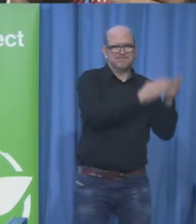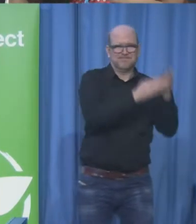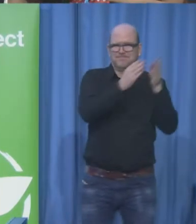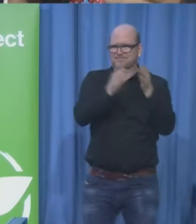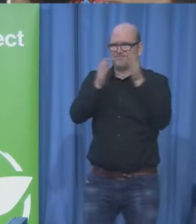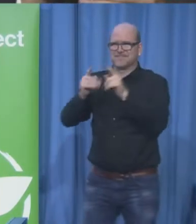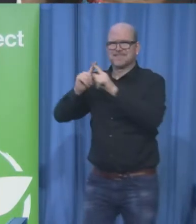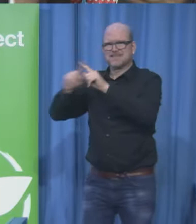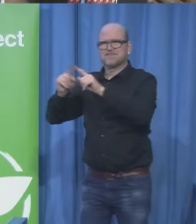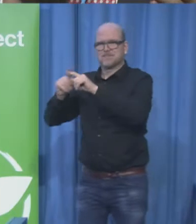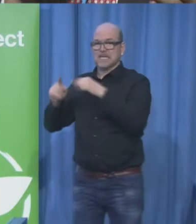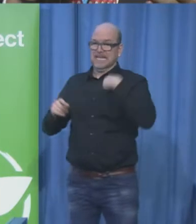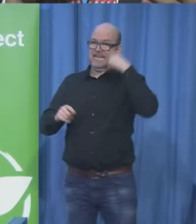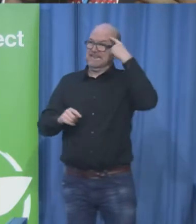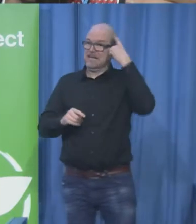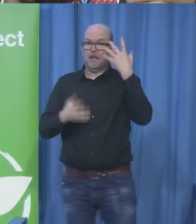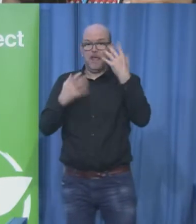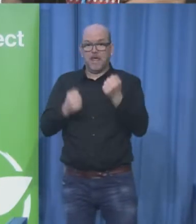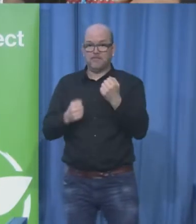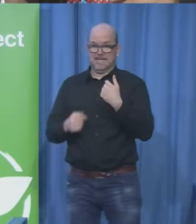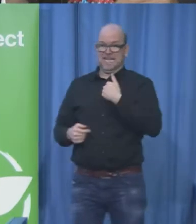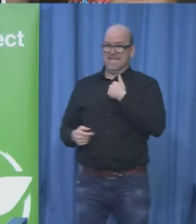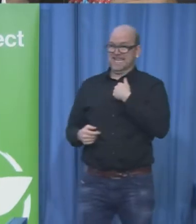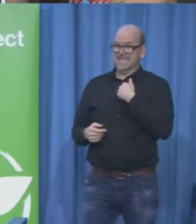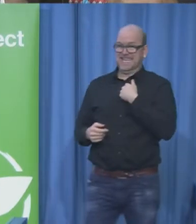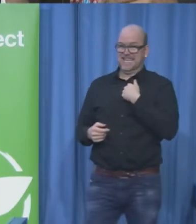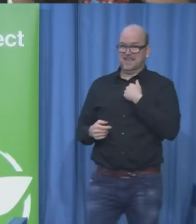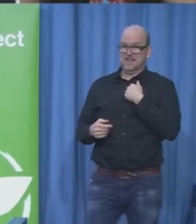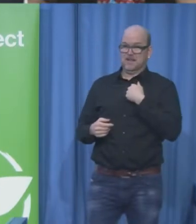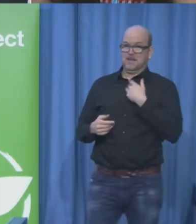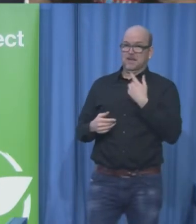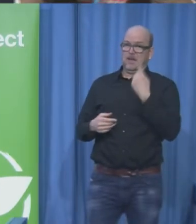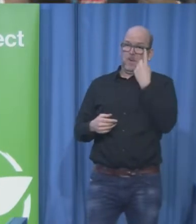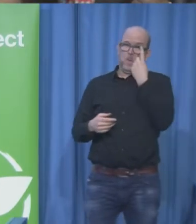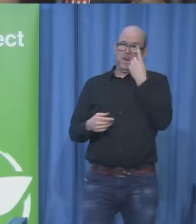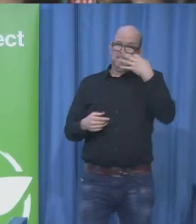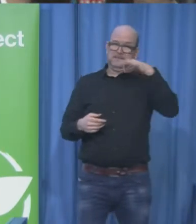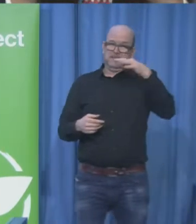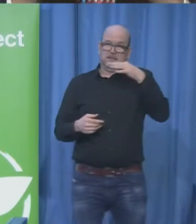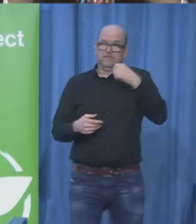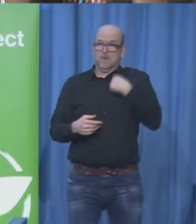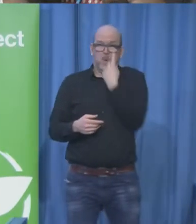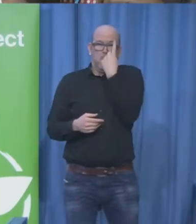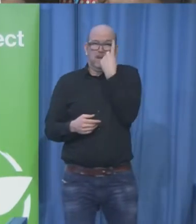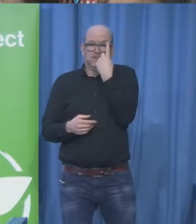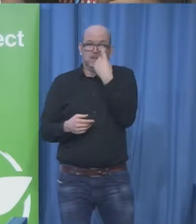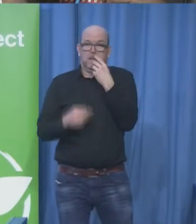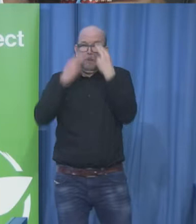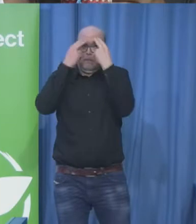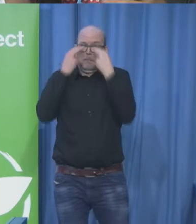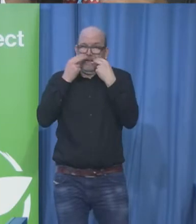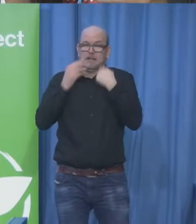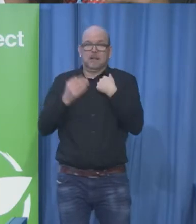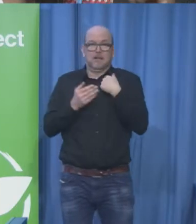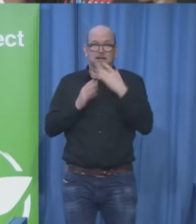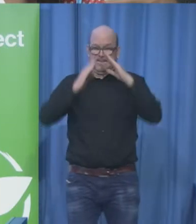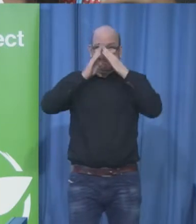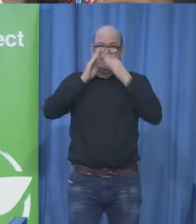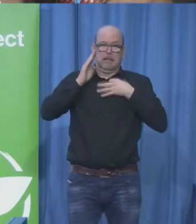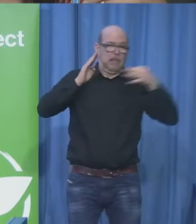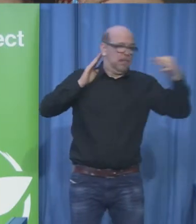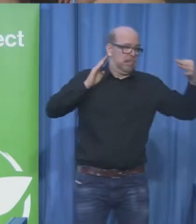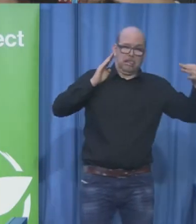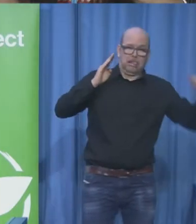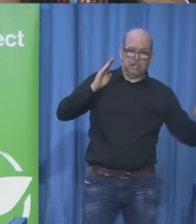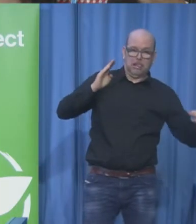blind person in my entire district. And so I think what tends to happen with young people when they're disabled, it